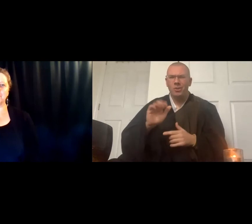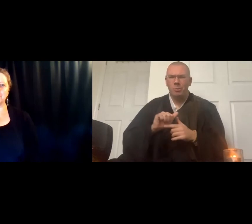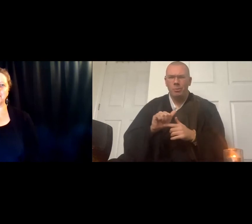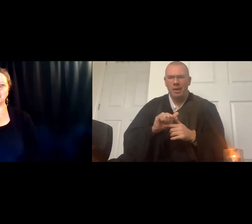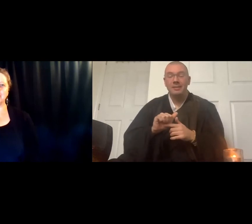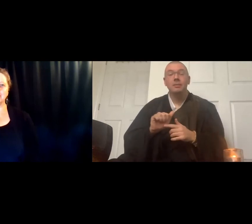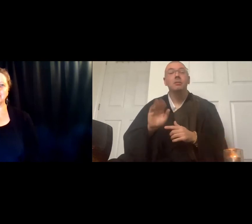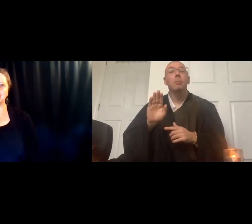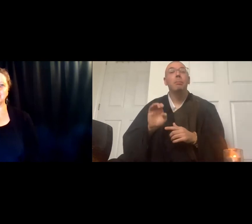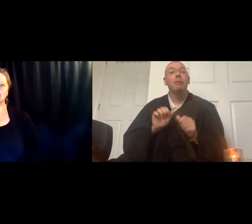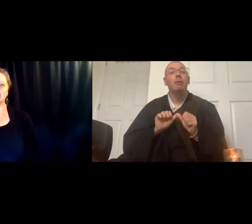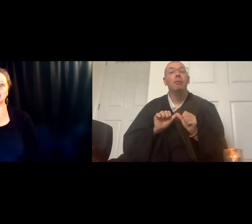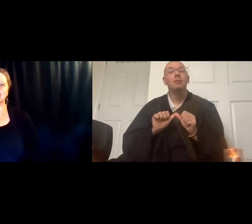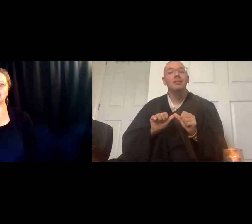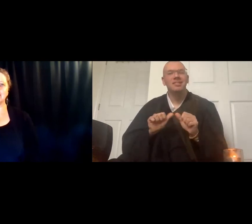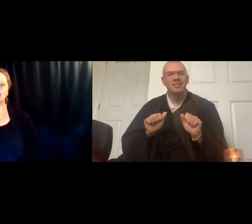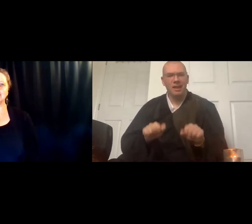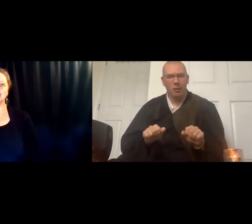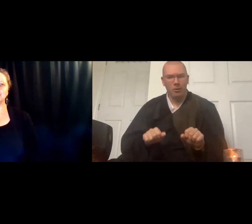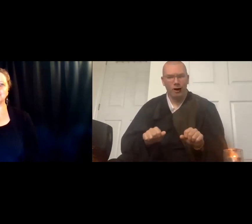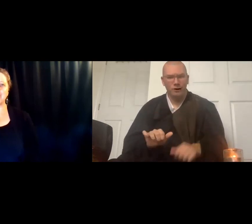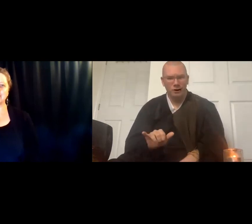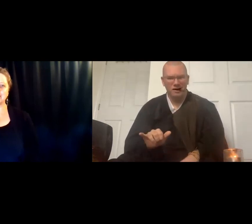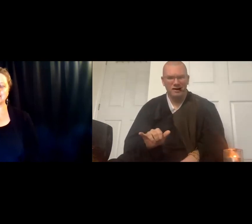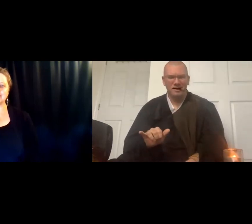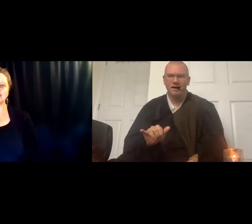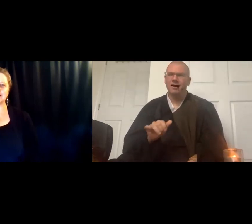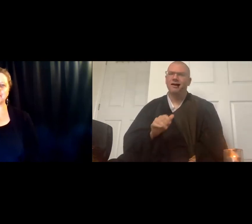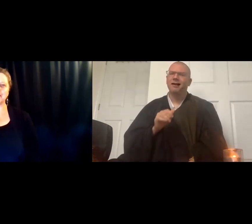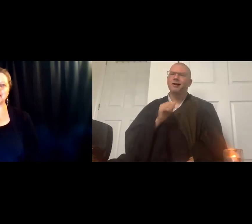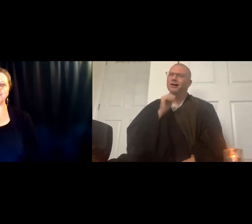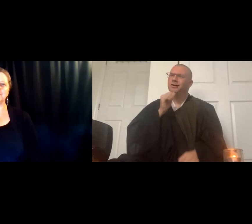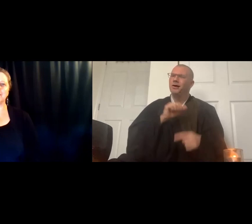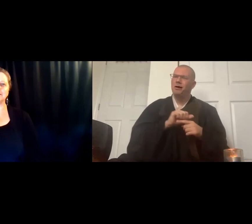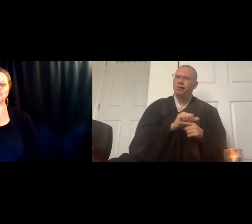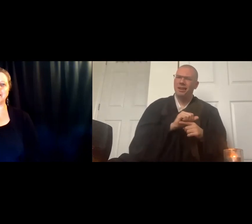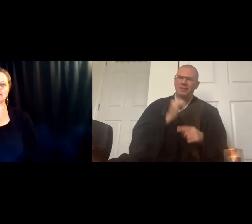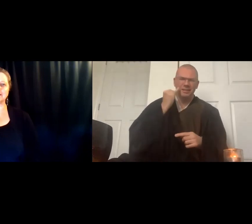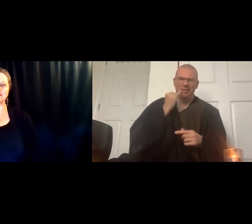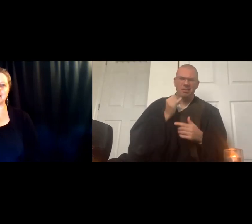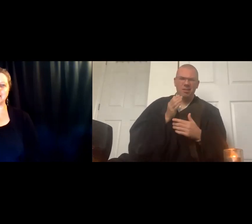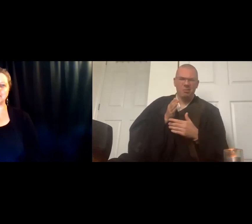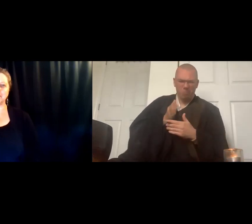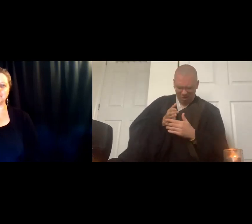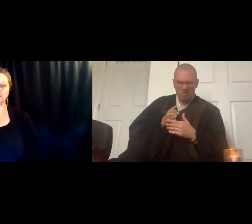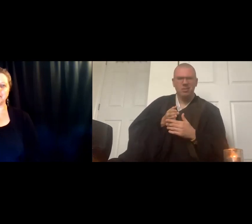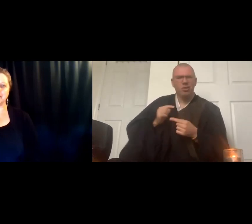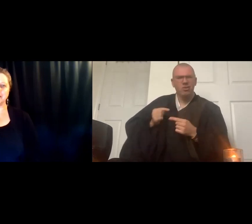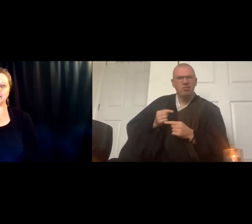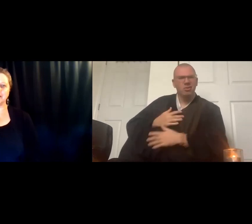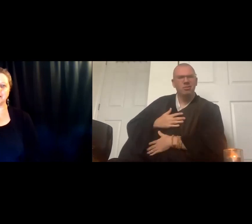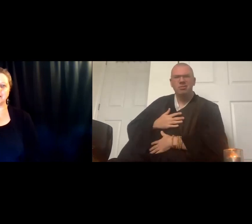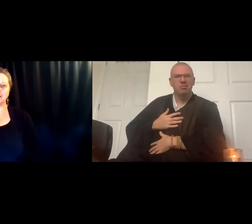The important thing is, again, this is a practice. It's something that you want to make sustainable.